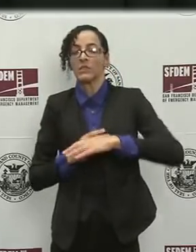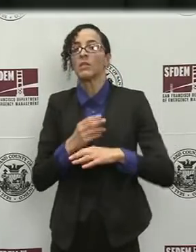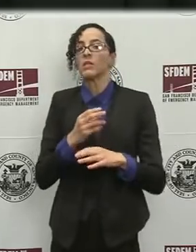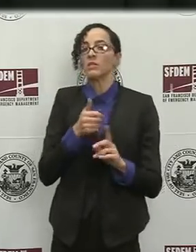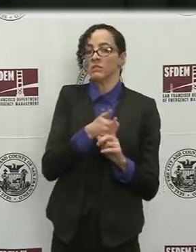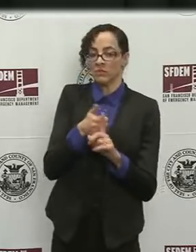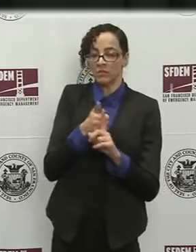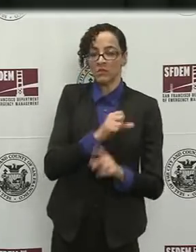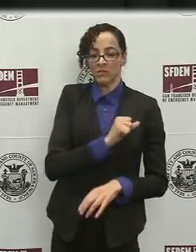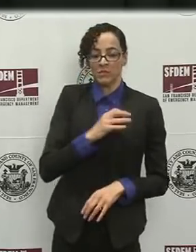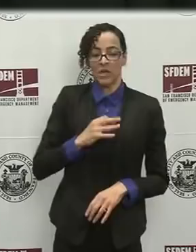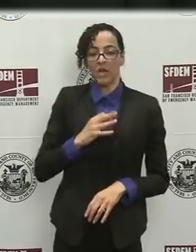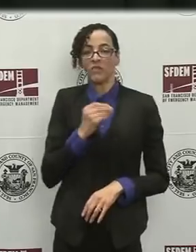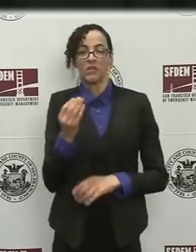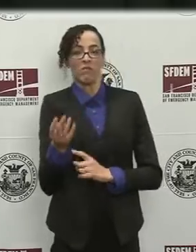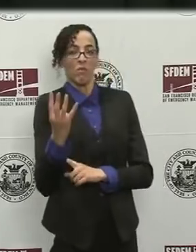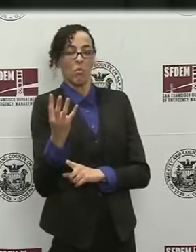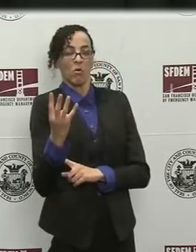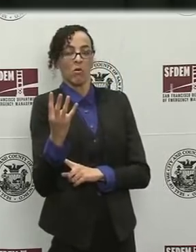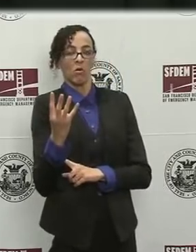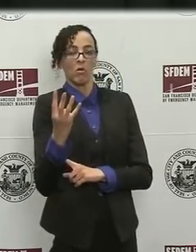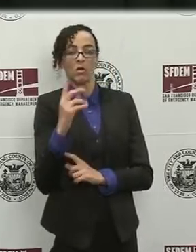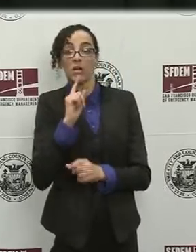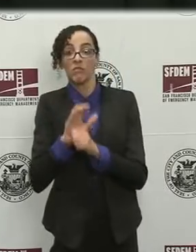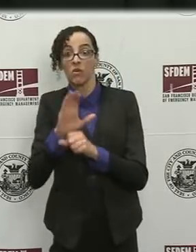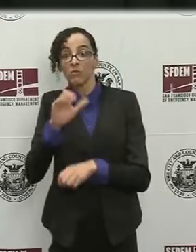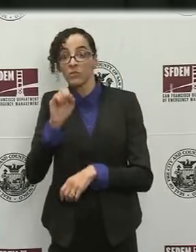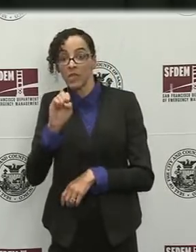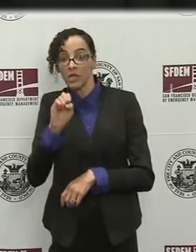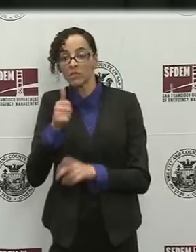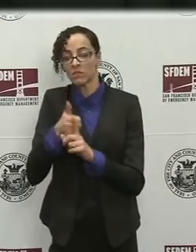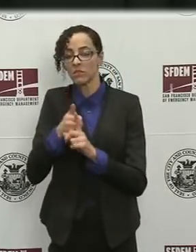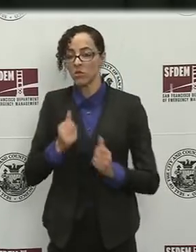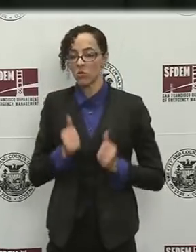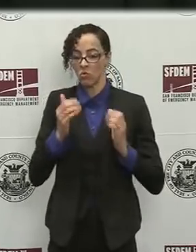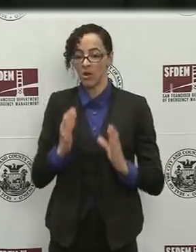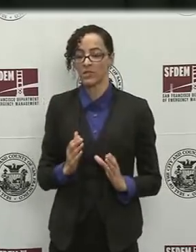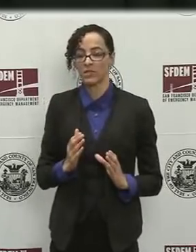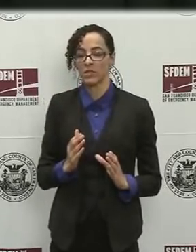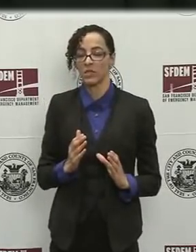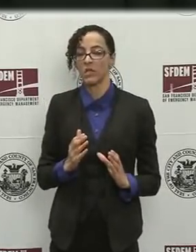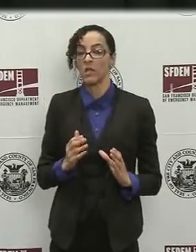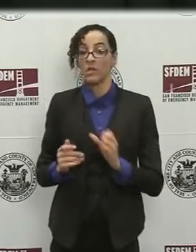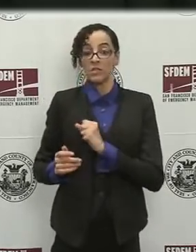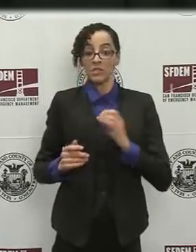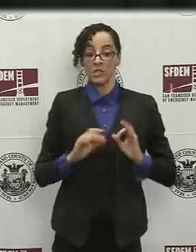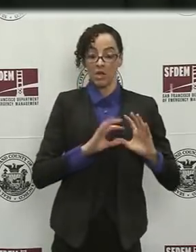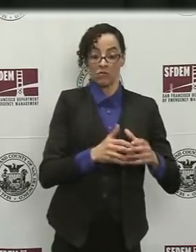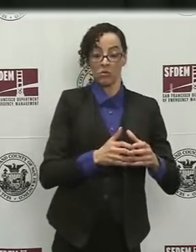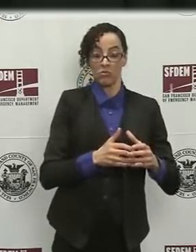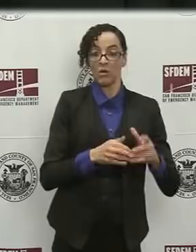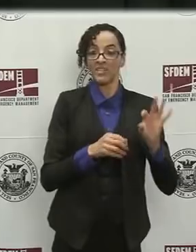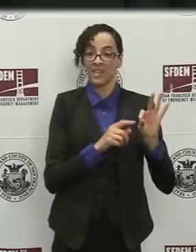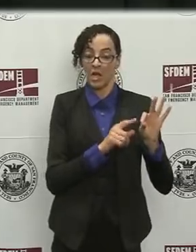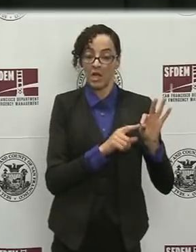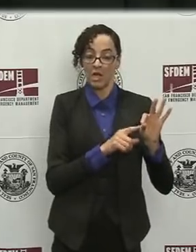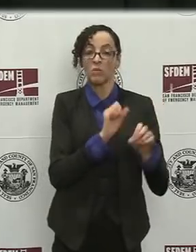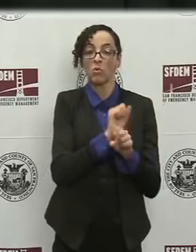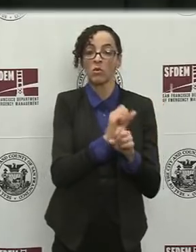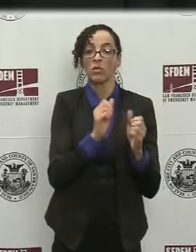among residents. Of staff, 9 have been in patient care positions, and 3 have